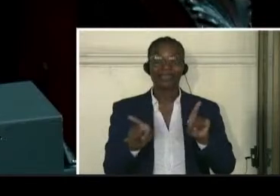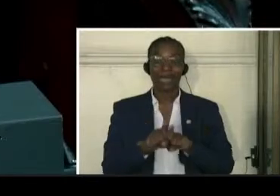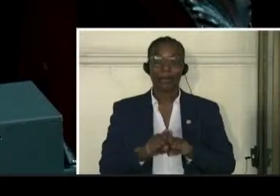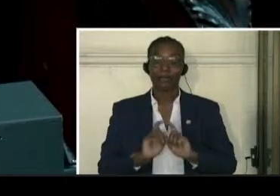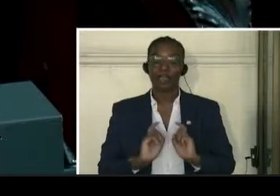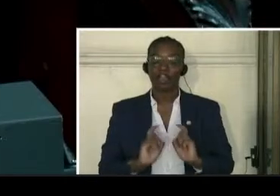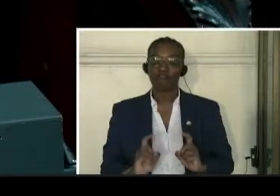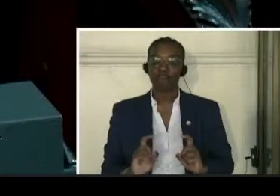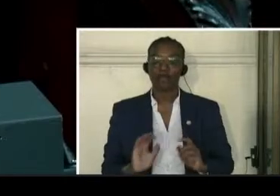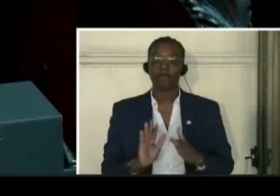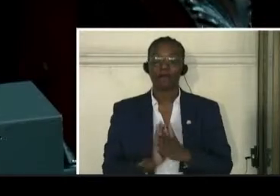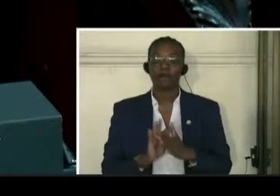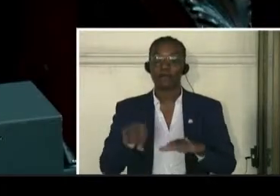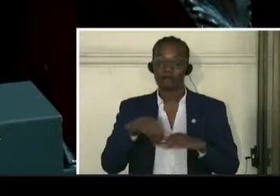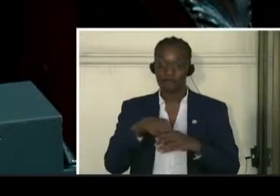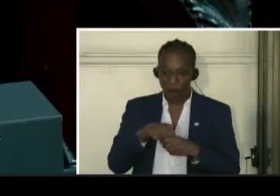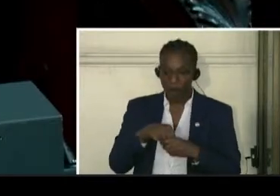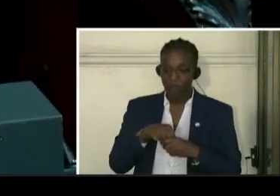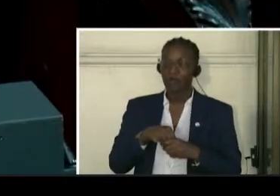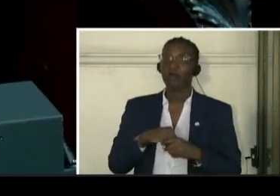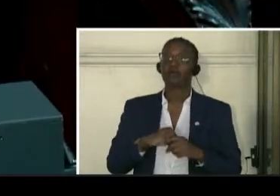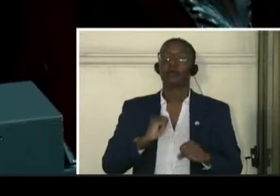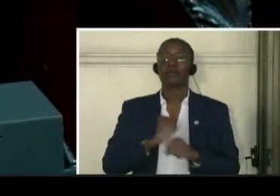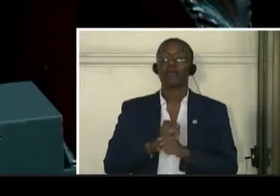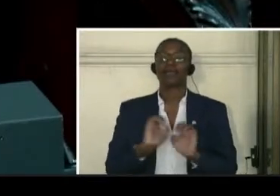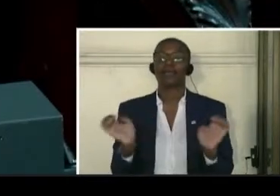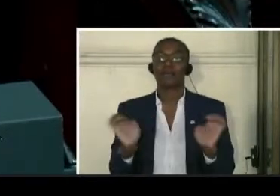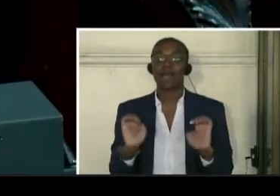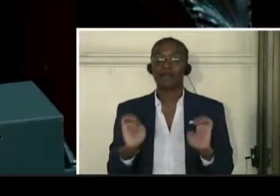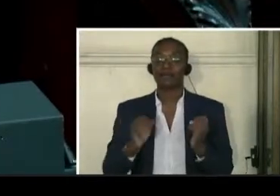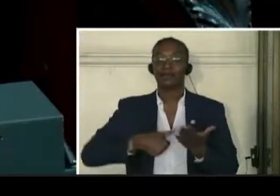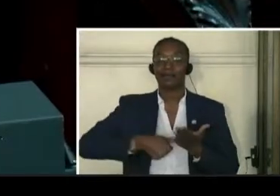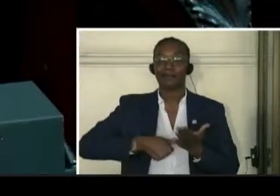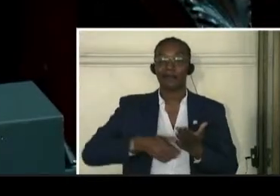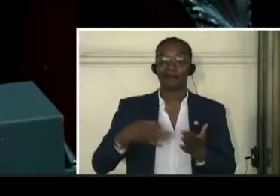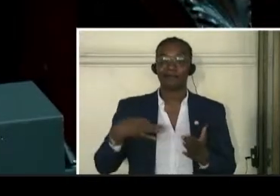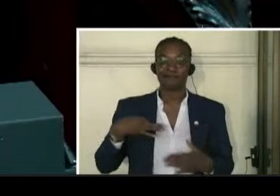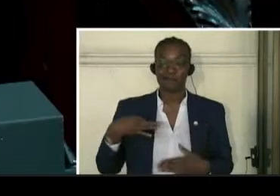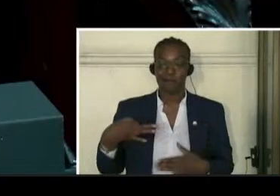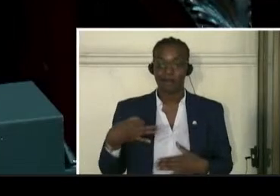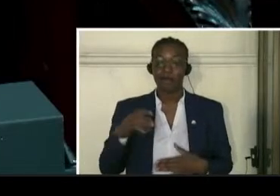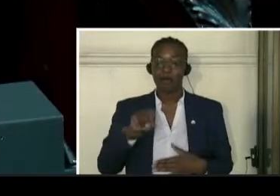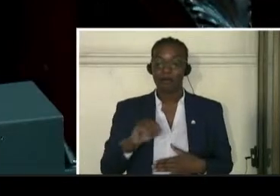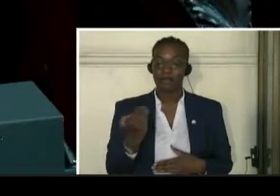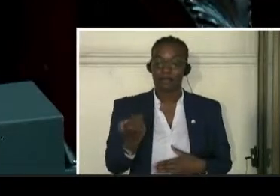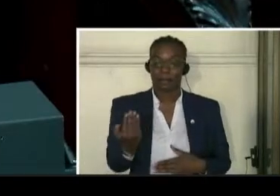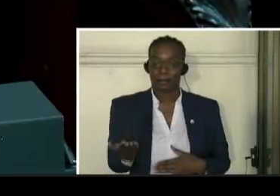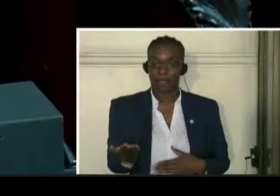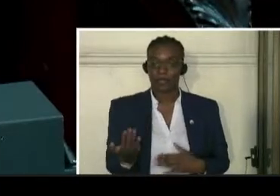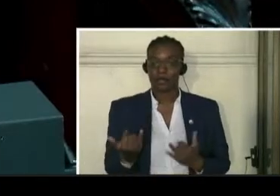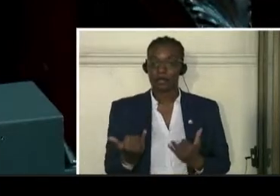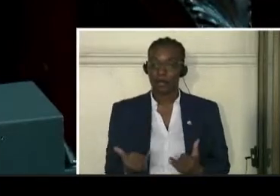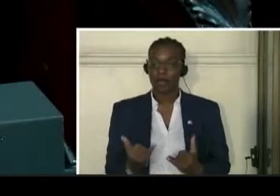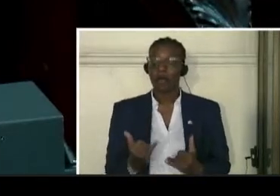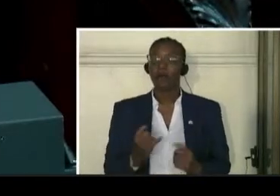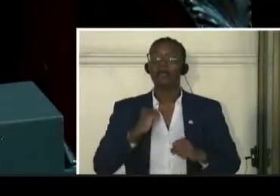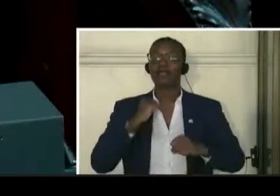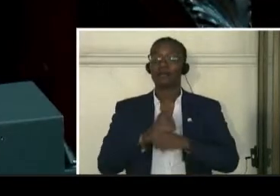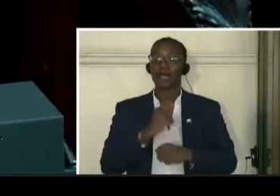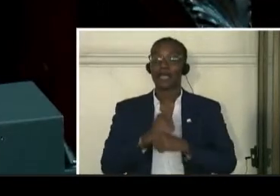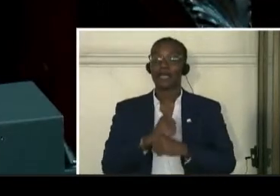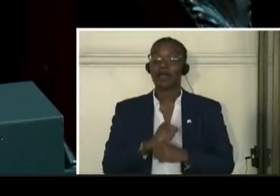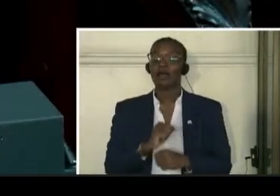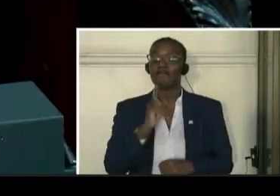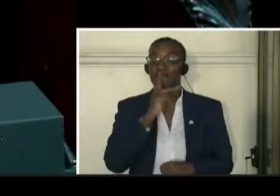action for the immediate intervention in preparing the emergency grant application in line with the submission, which was made on Friday, the